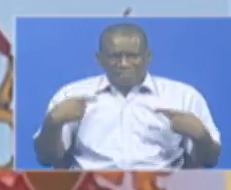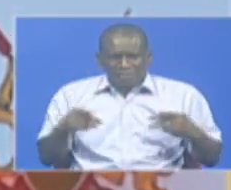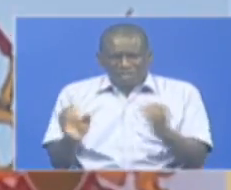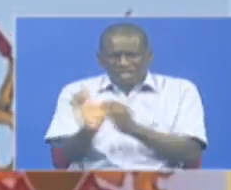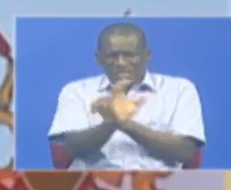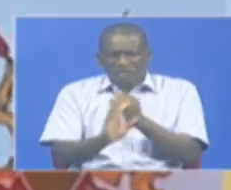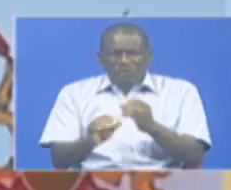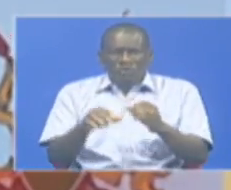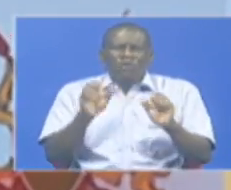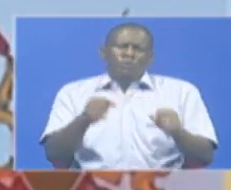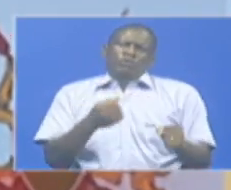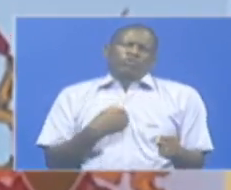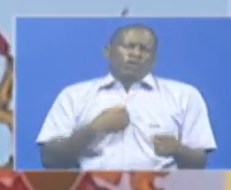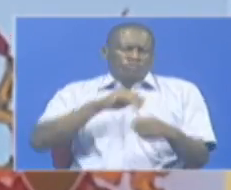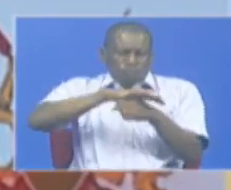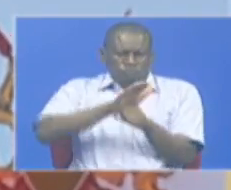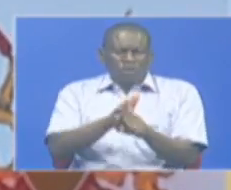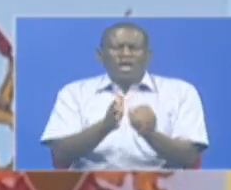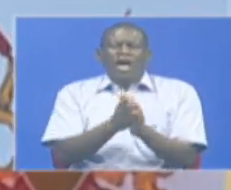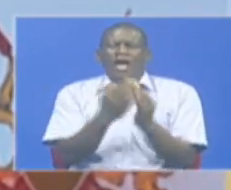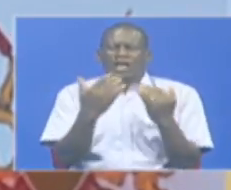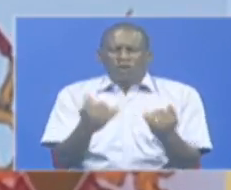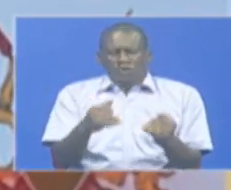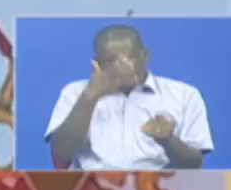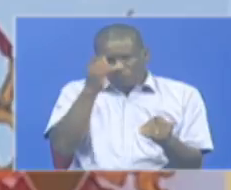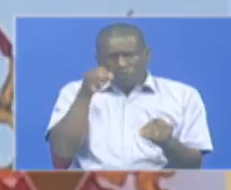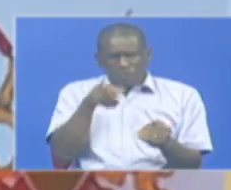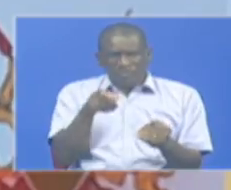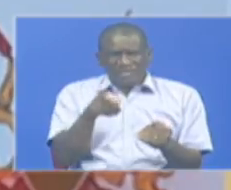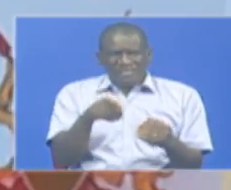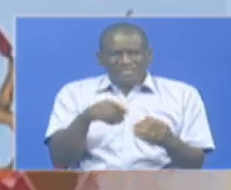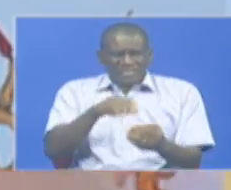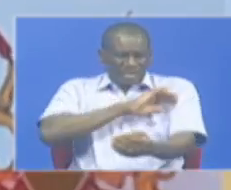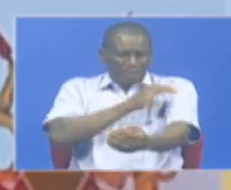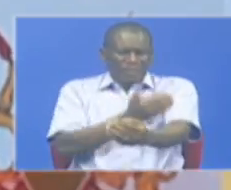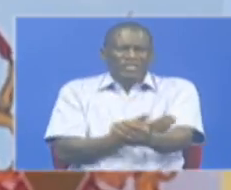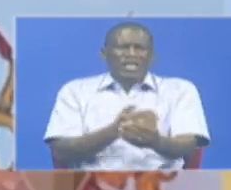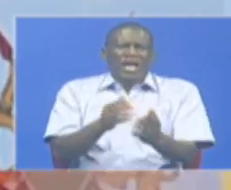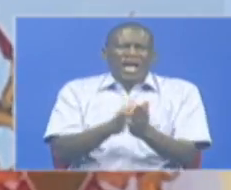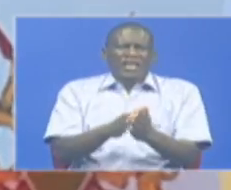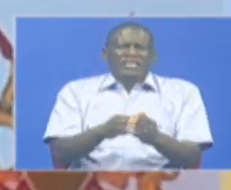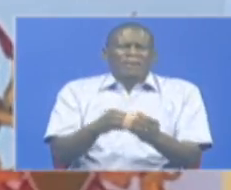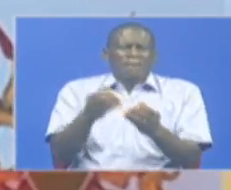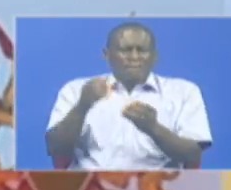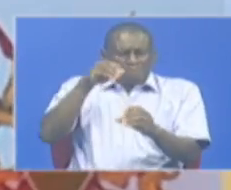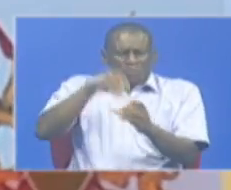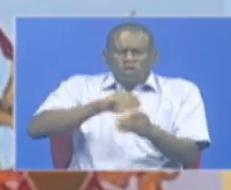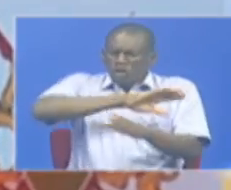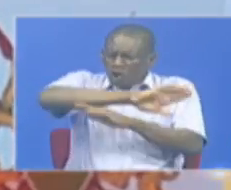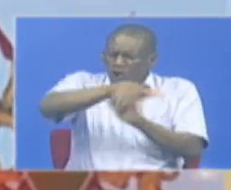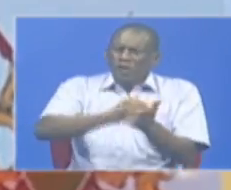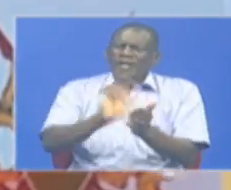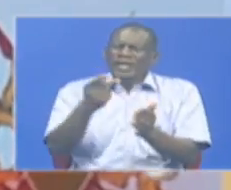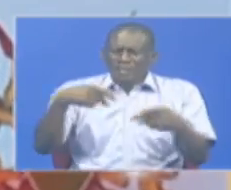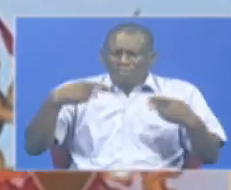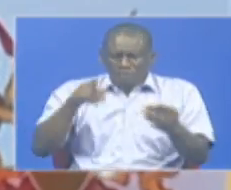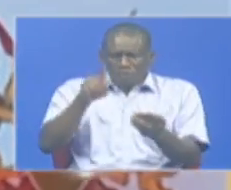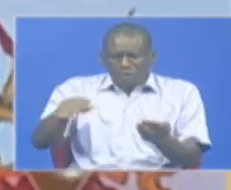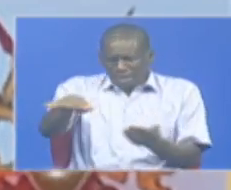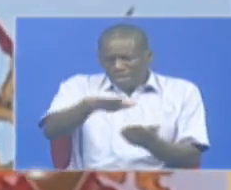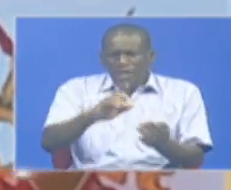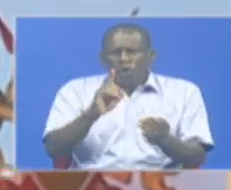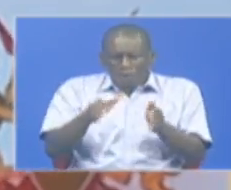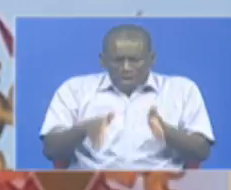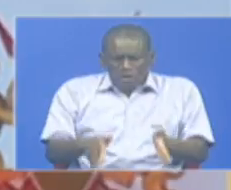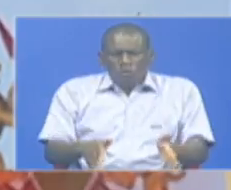who test positive. And so because of strained capacities in being able to put all these Kenyans in one place, one of the measures that we are looking to